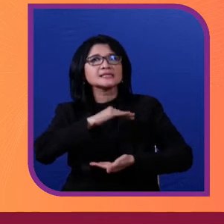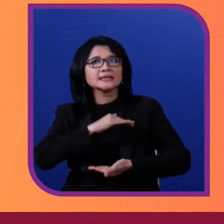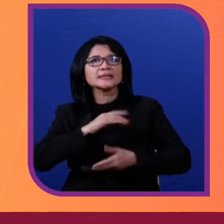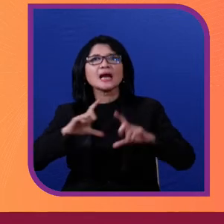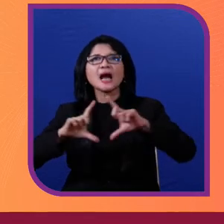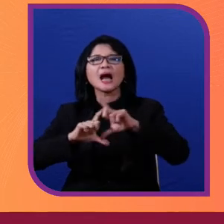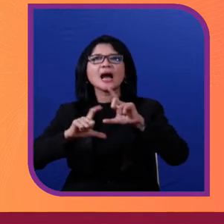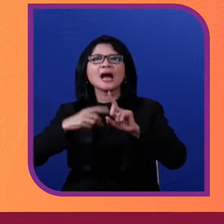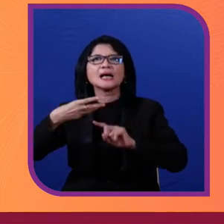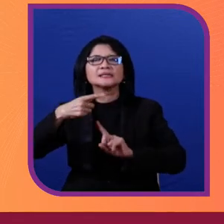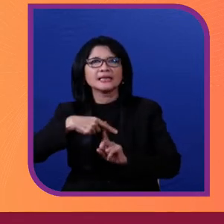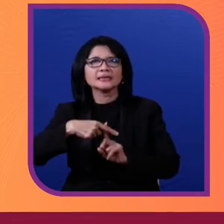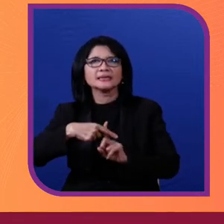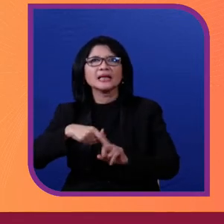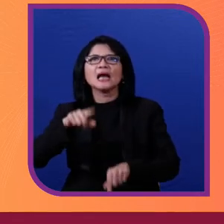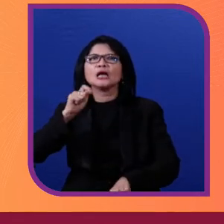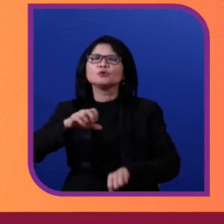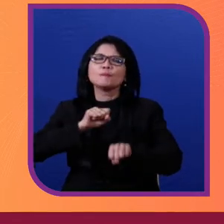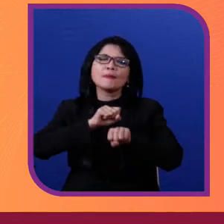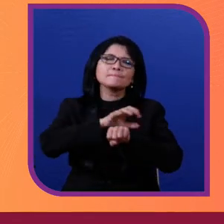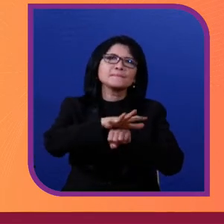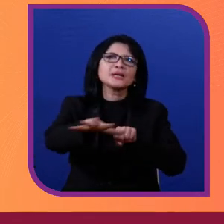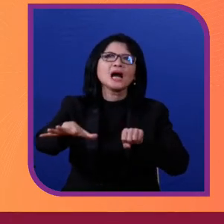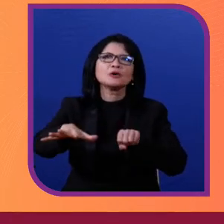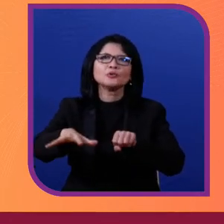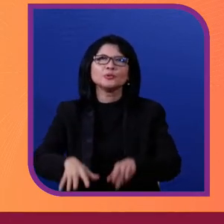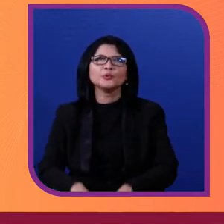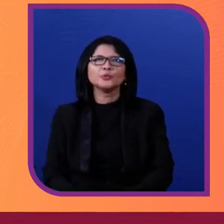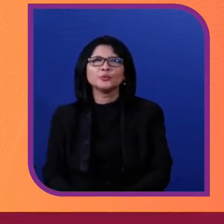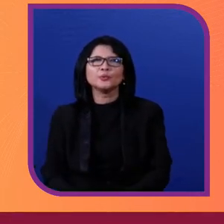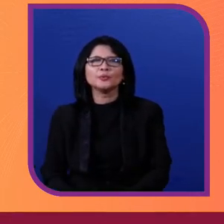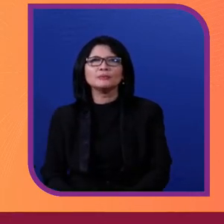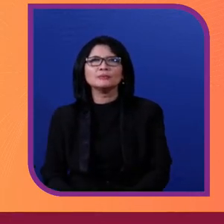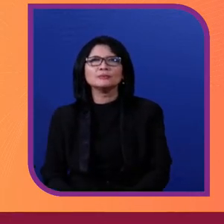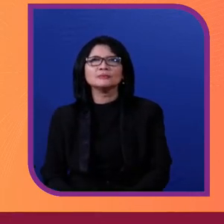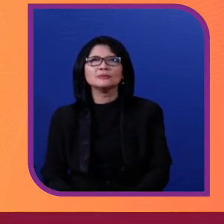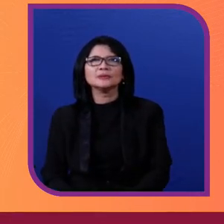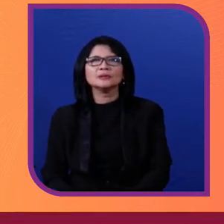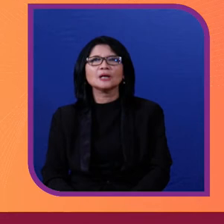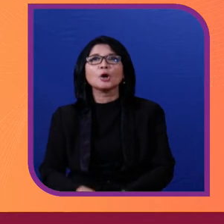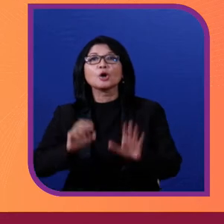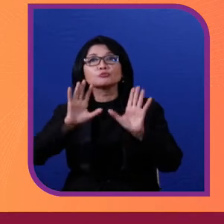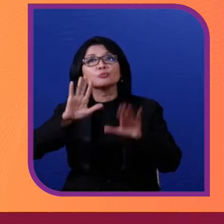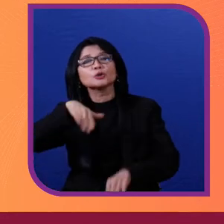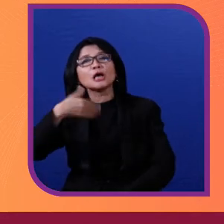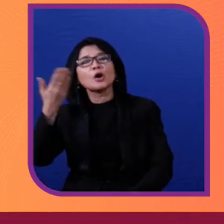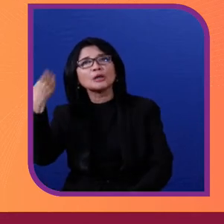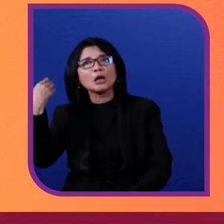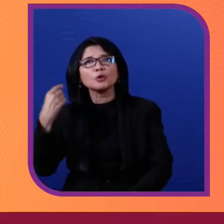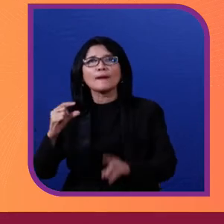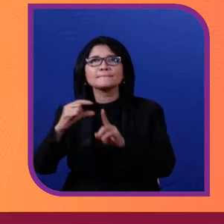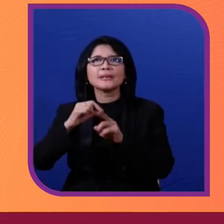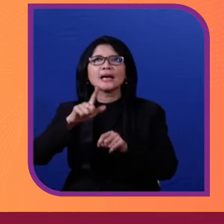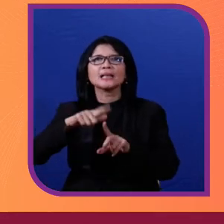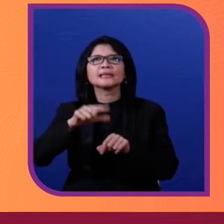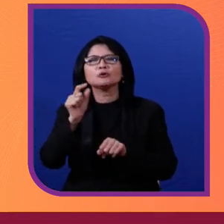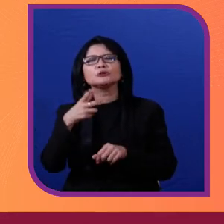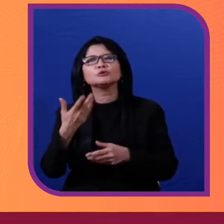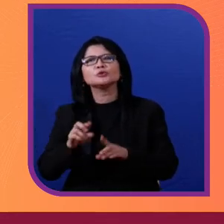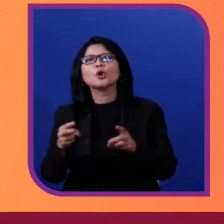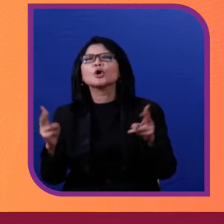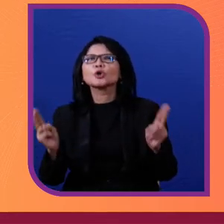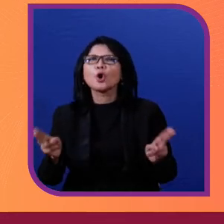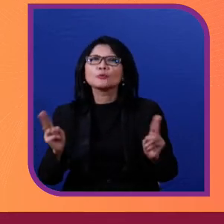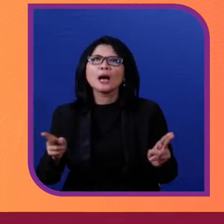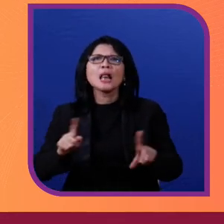eh before site years ago cold fire power plant sweetly normal New Year he beli scrutinize